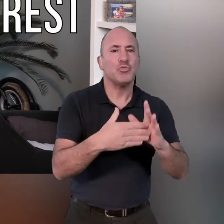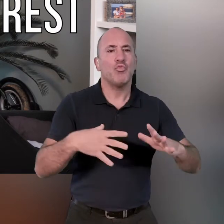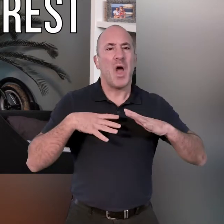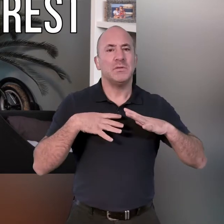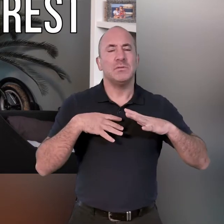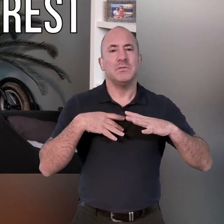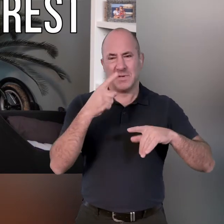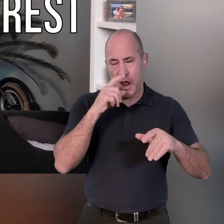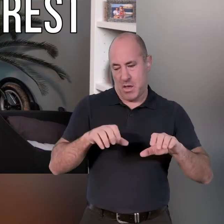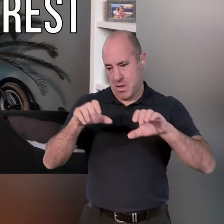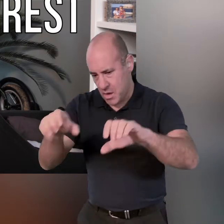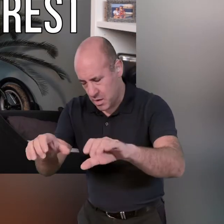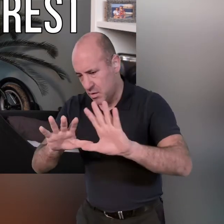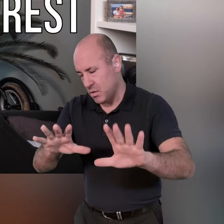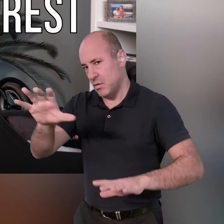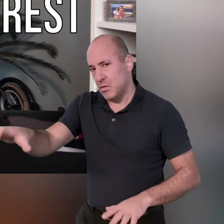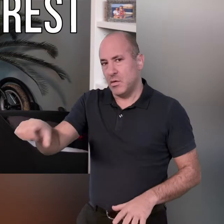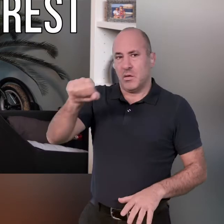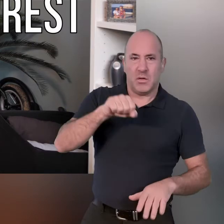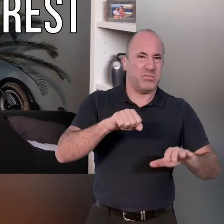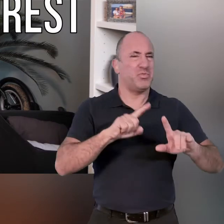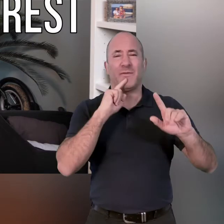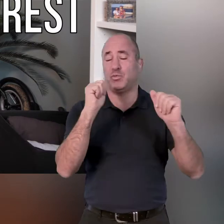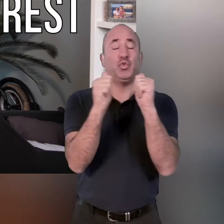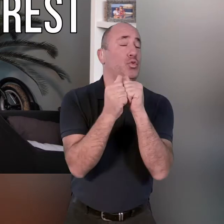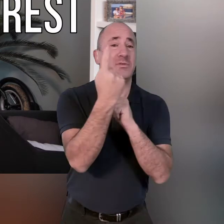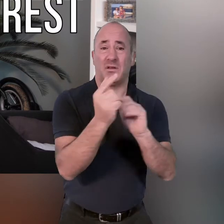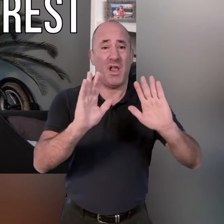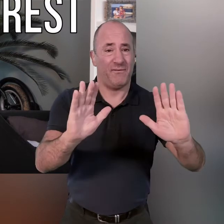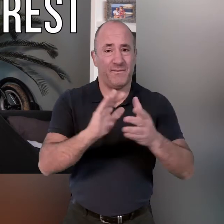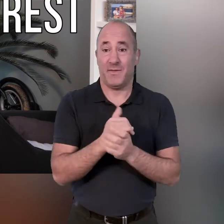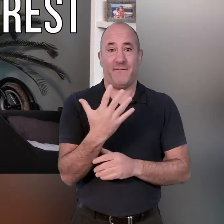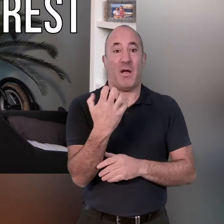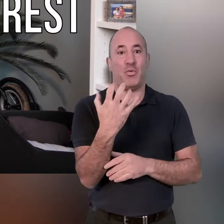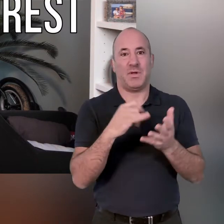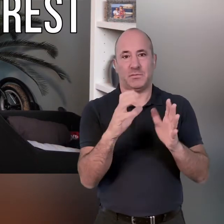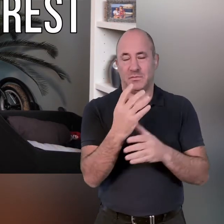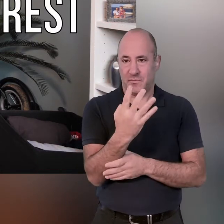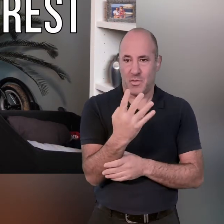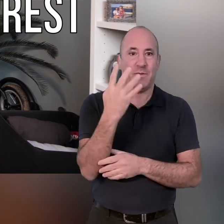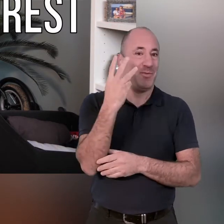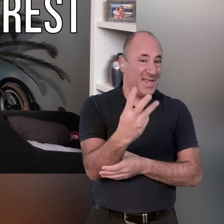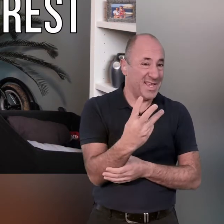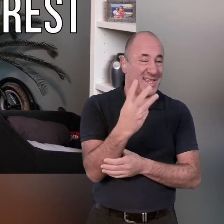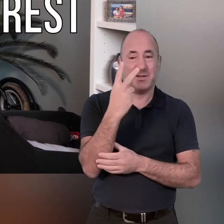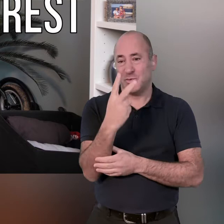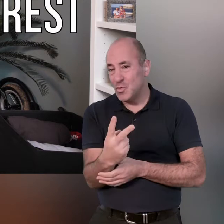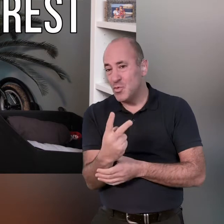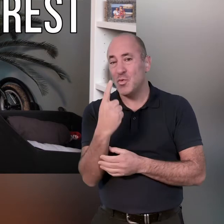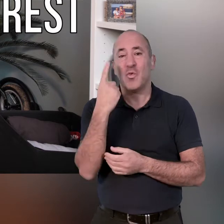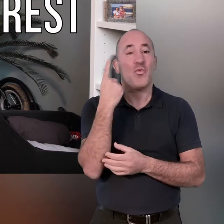have extra rest in there. Whatever time it takes you to get those is fine. 5 seconds to go. 4,